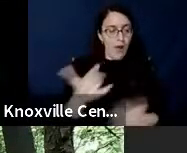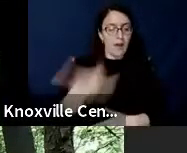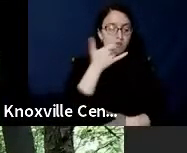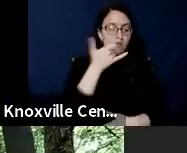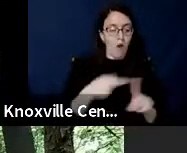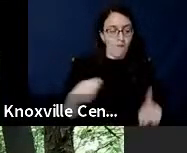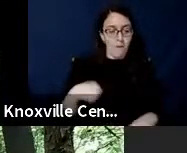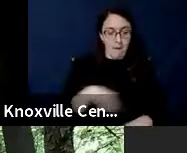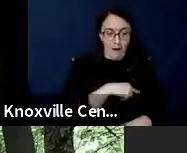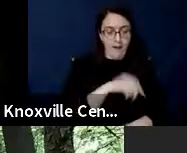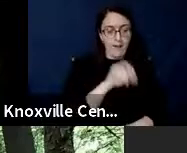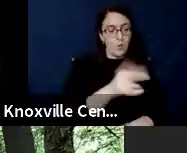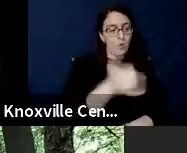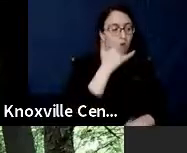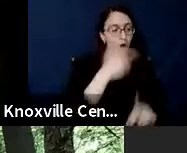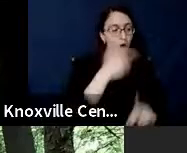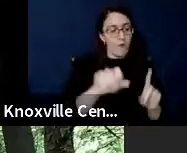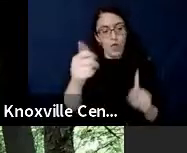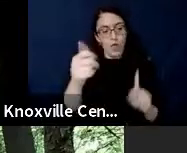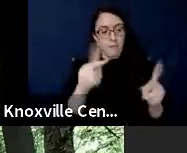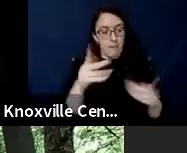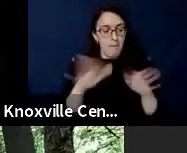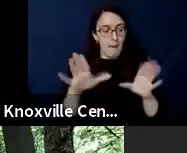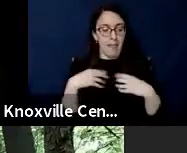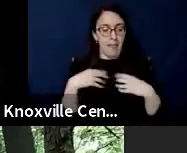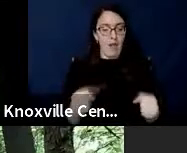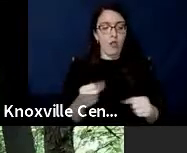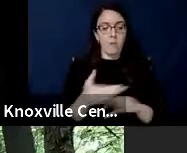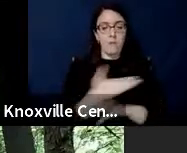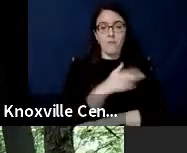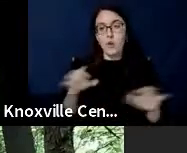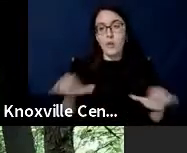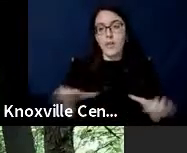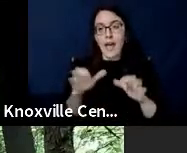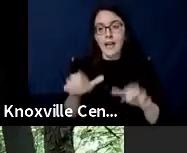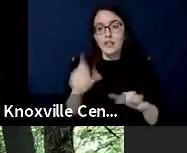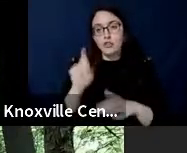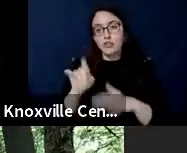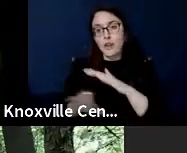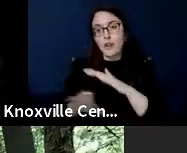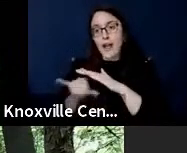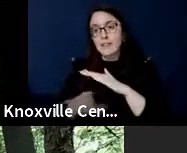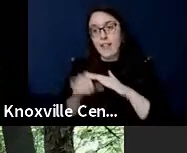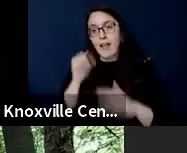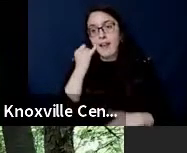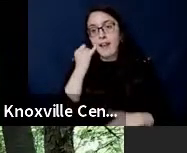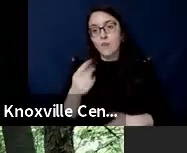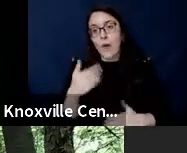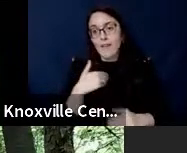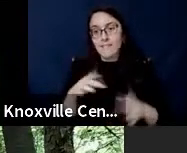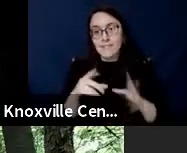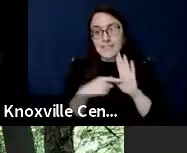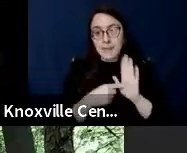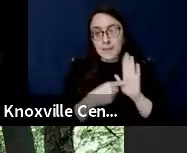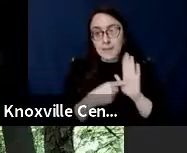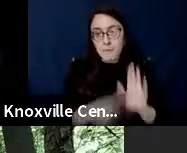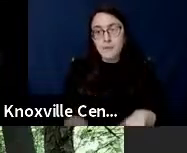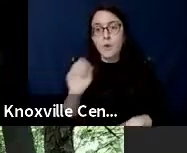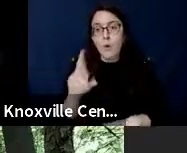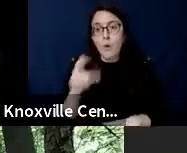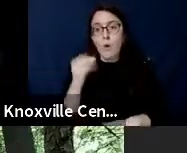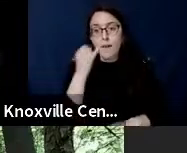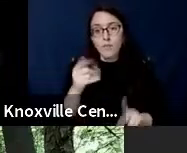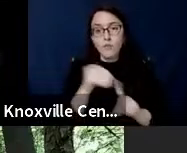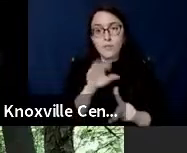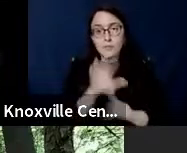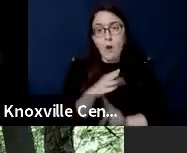us or anyone else in public health to start taking action. Isolate yourself if you have symptoms or if you've been exposed, and start calling